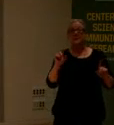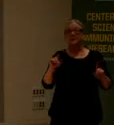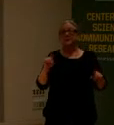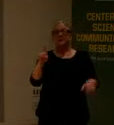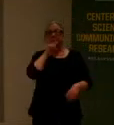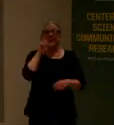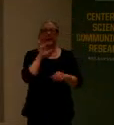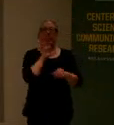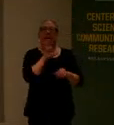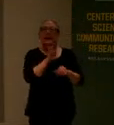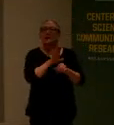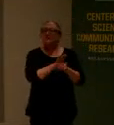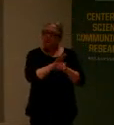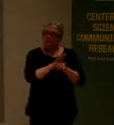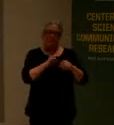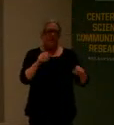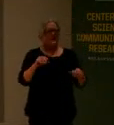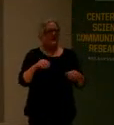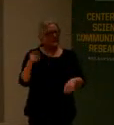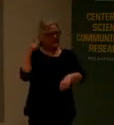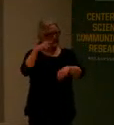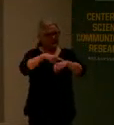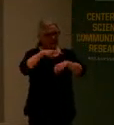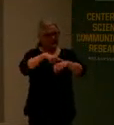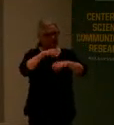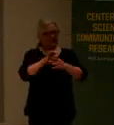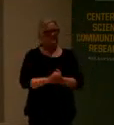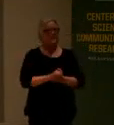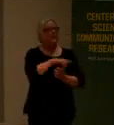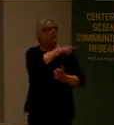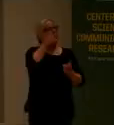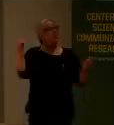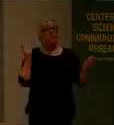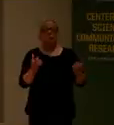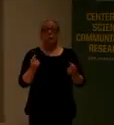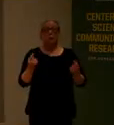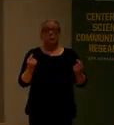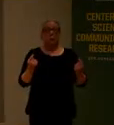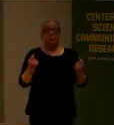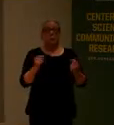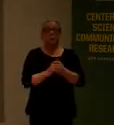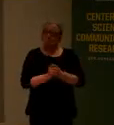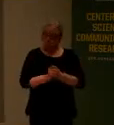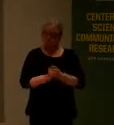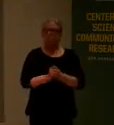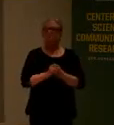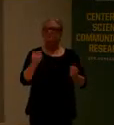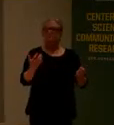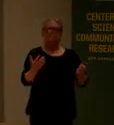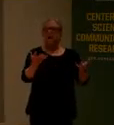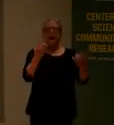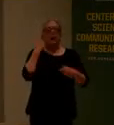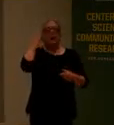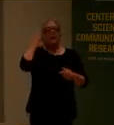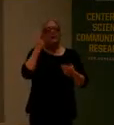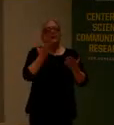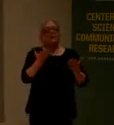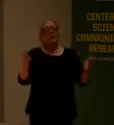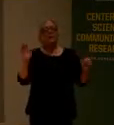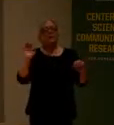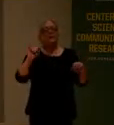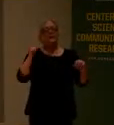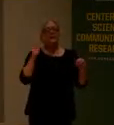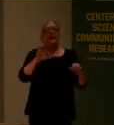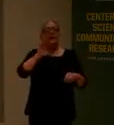time. So what are things that you guys can do? Well, I like to think about things as a climate lens.